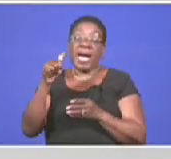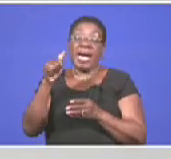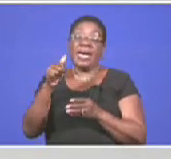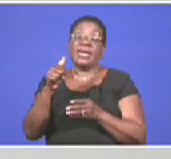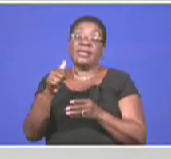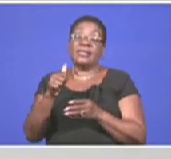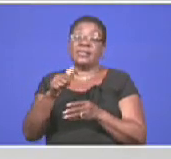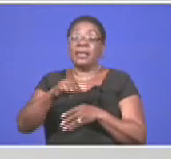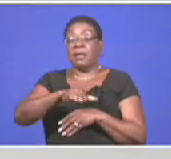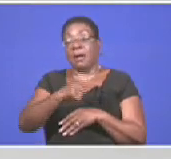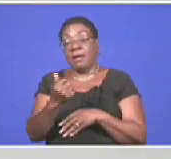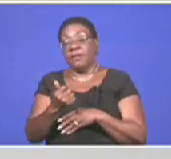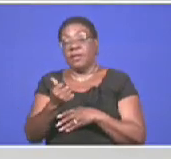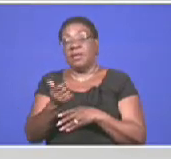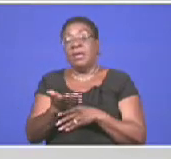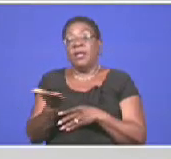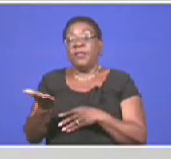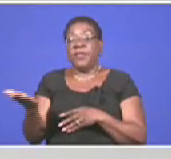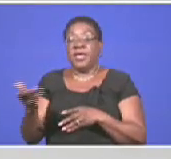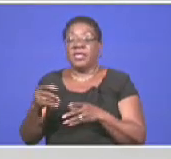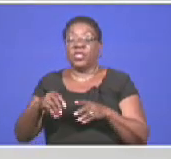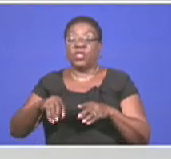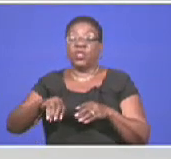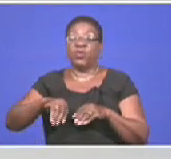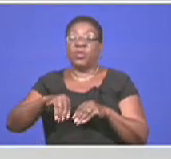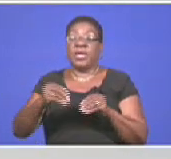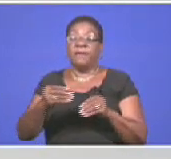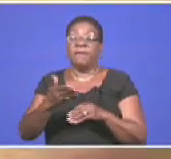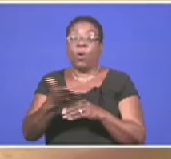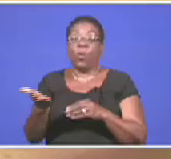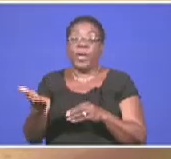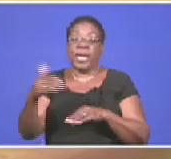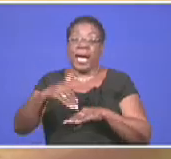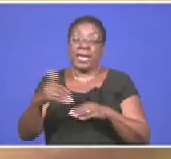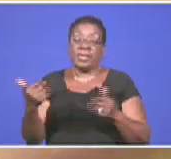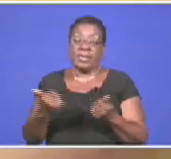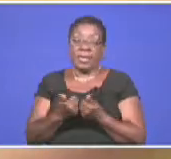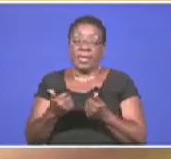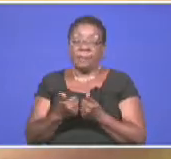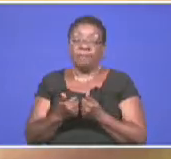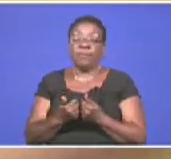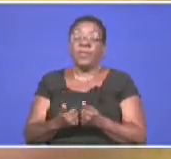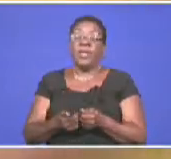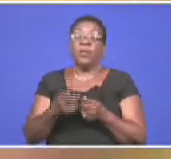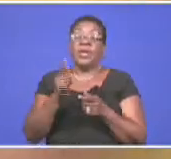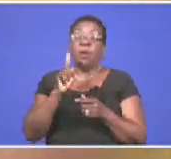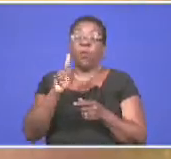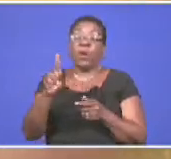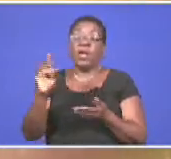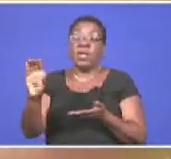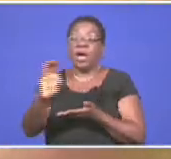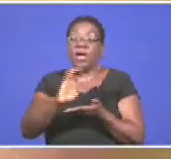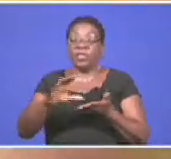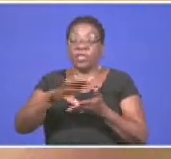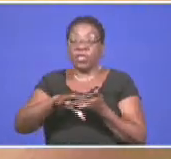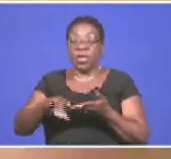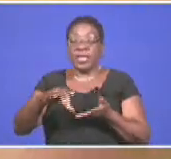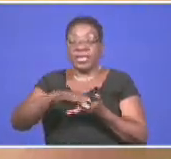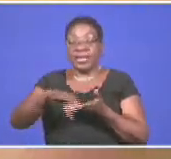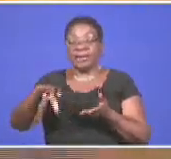Dot Miller, and you know, she does an extremely good job on Bahamian product. We have lots of $100 gift certificates. The tickets